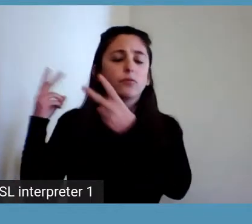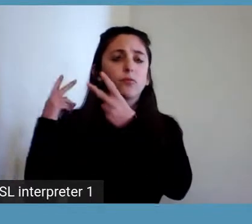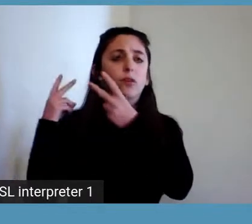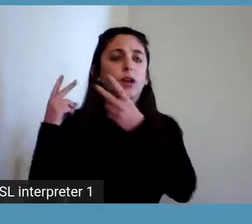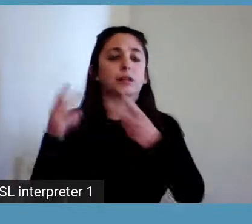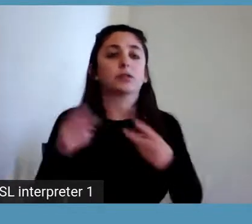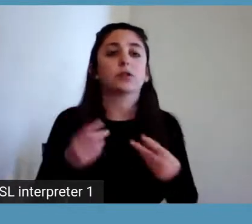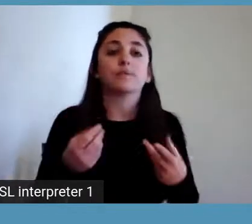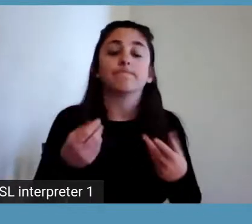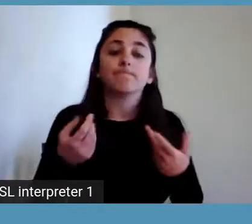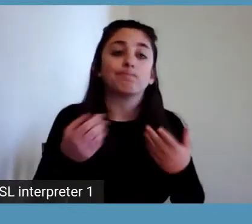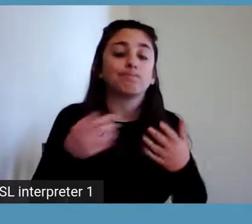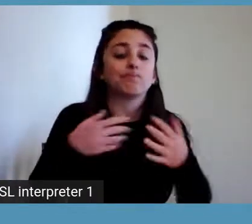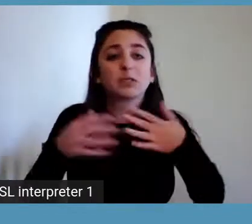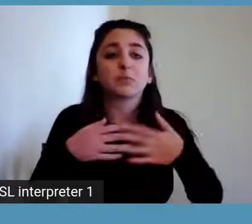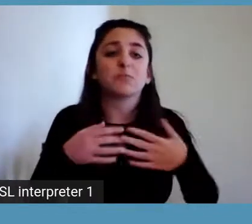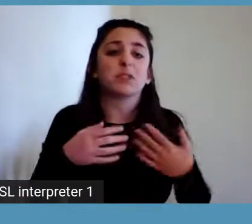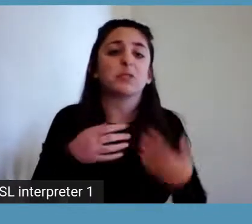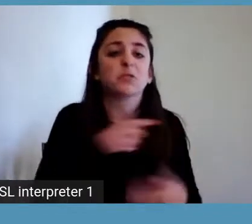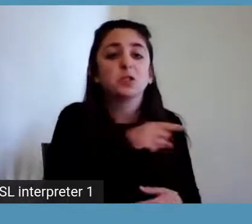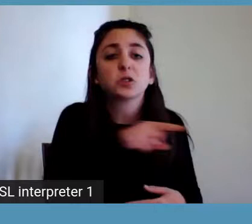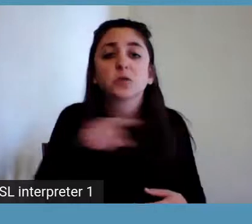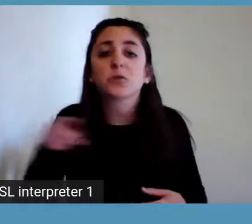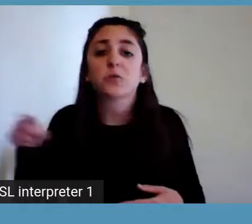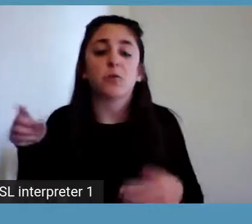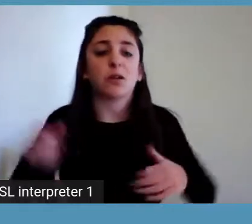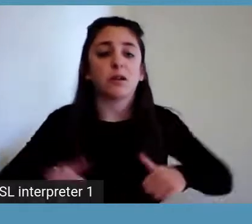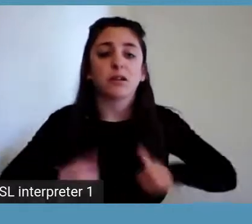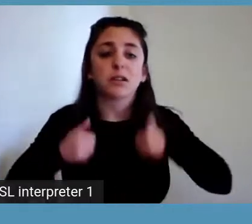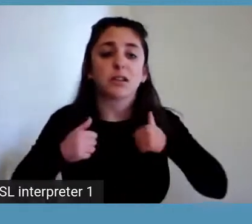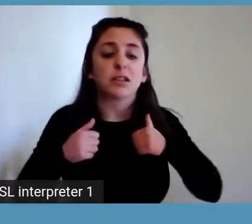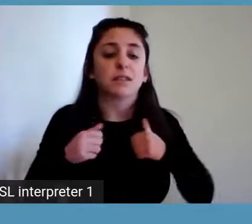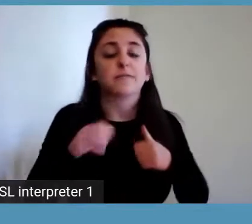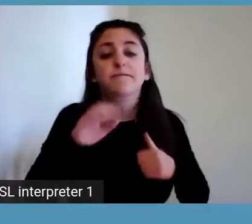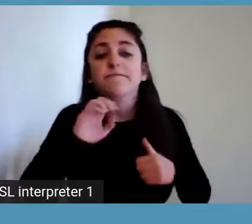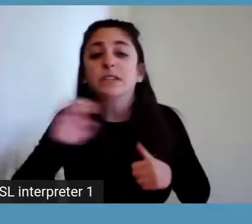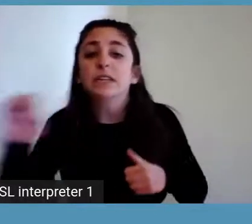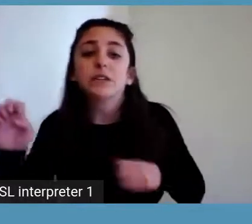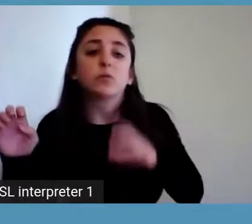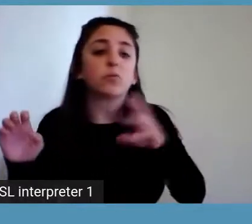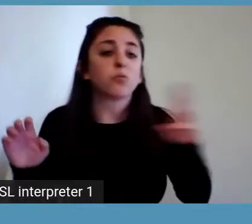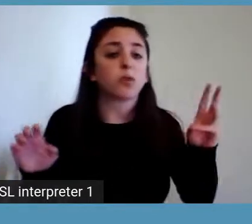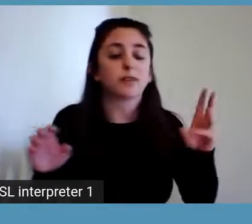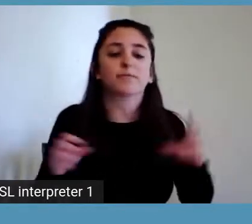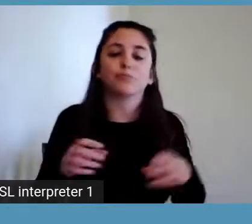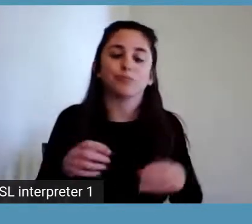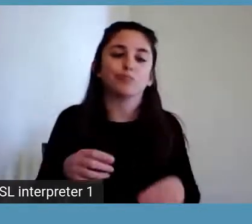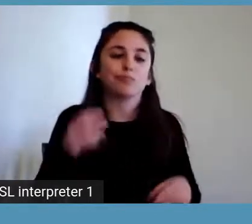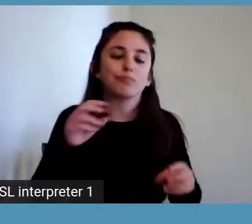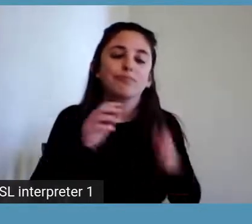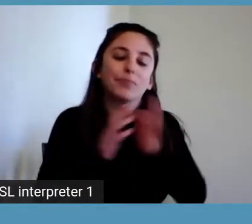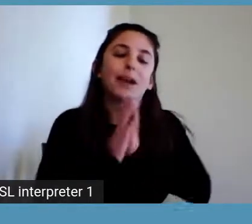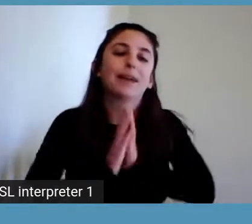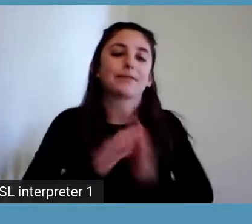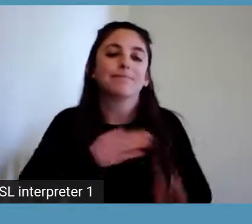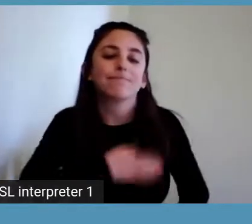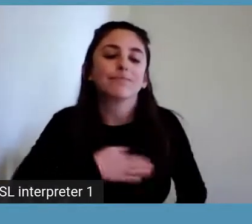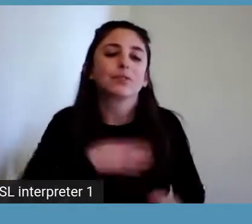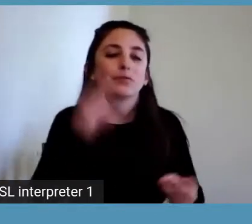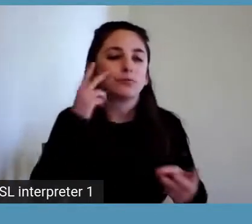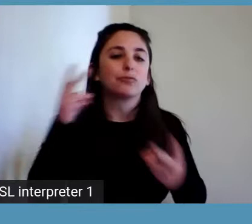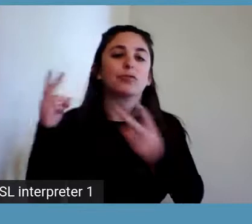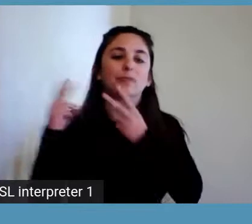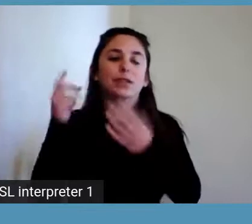occupy and honor the indigenous people who have called it home. I'm speaking to you from Swampscott, Massachusetts, north of Boston,